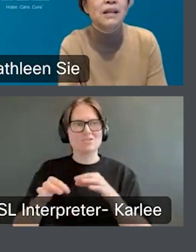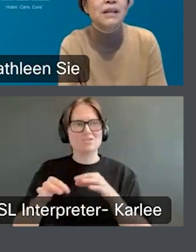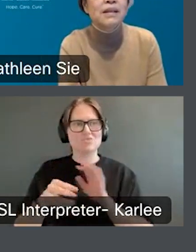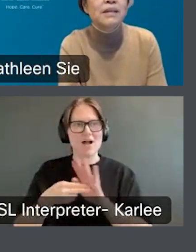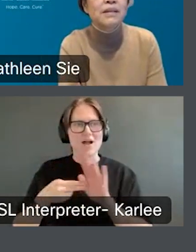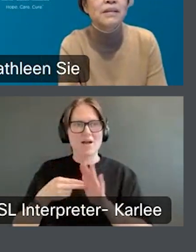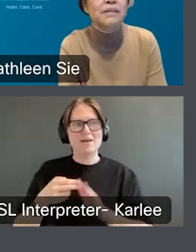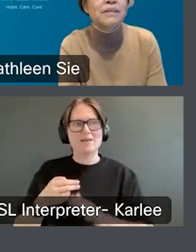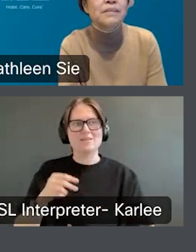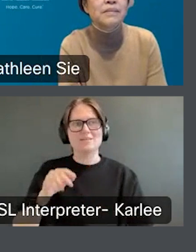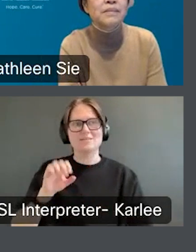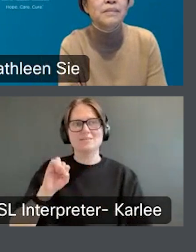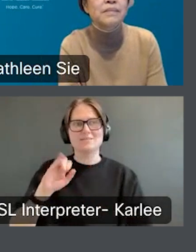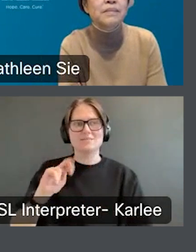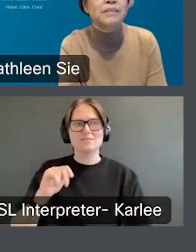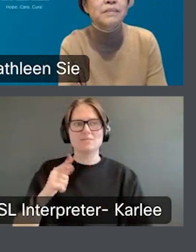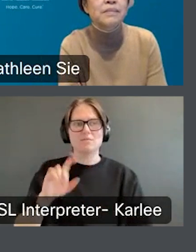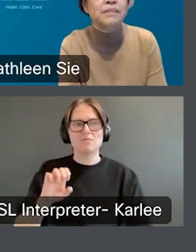question. The